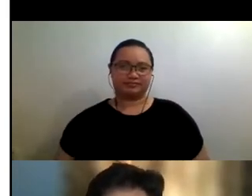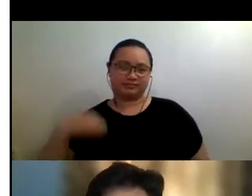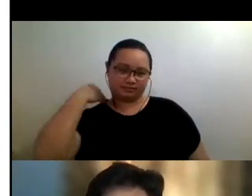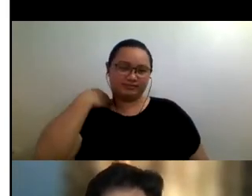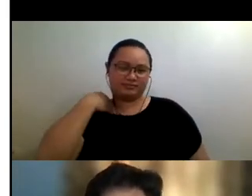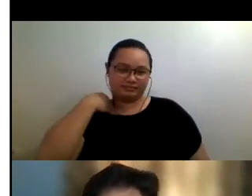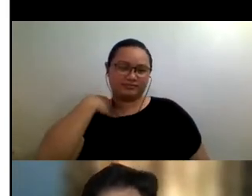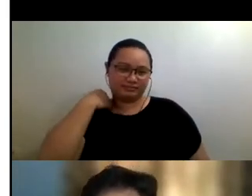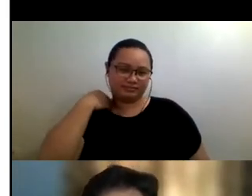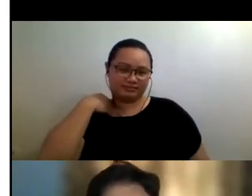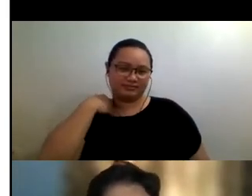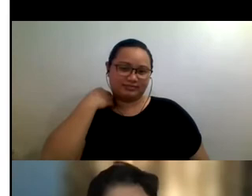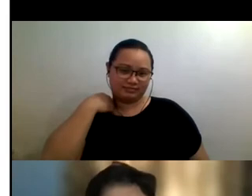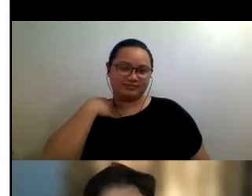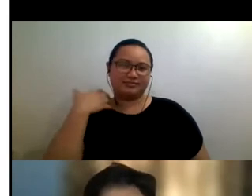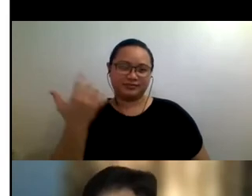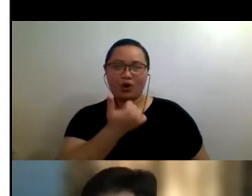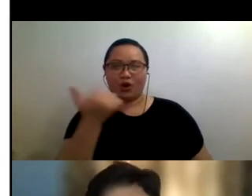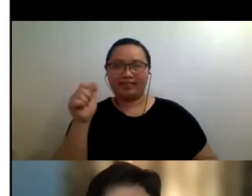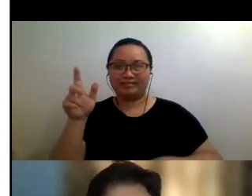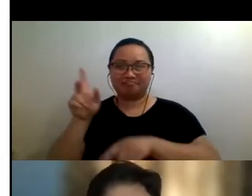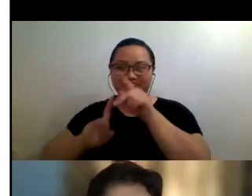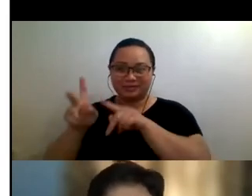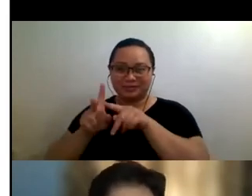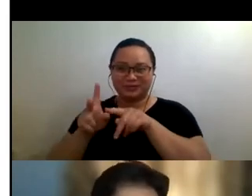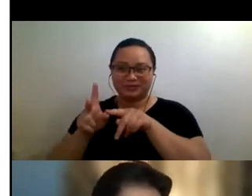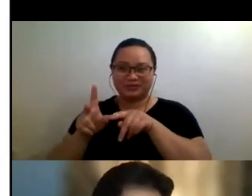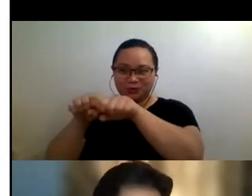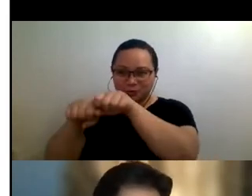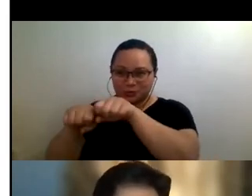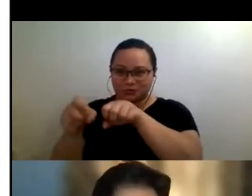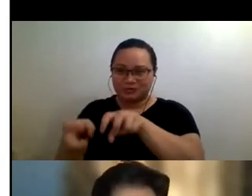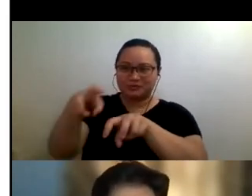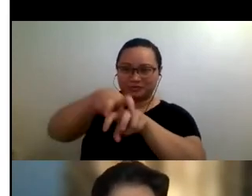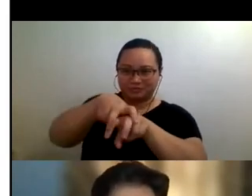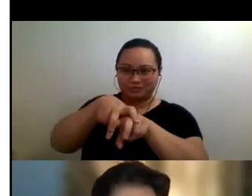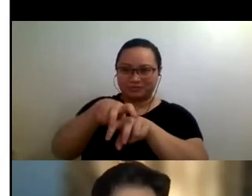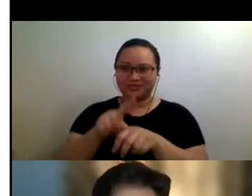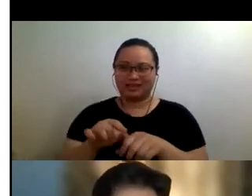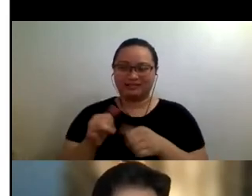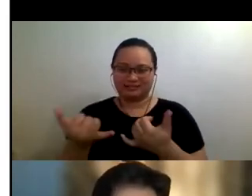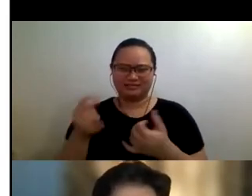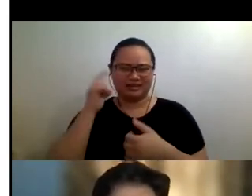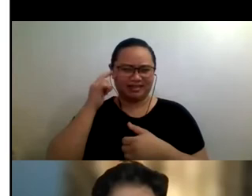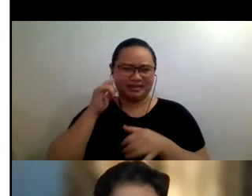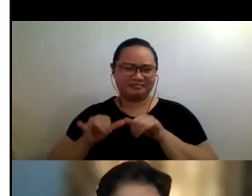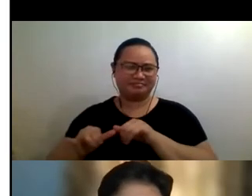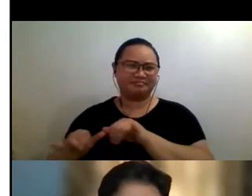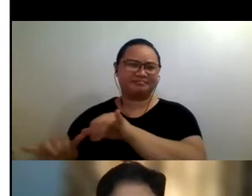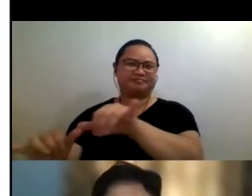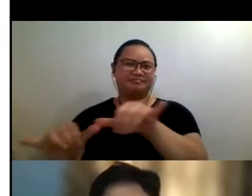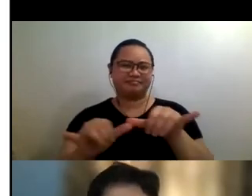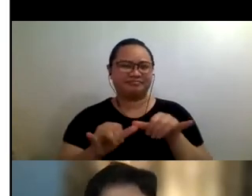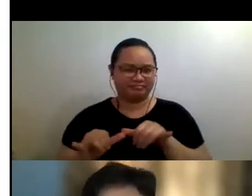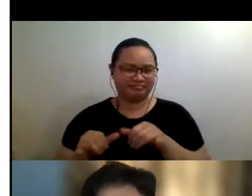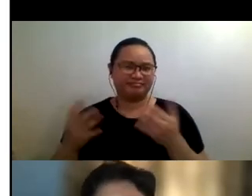Putting yourself in the other people's shoes. Perfect. Actually, yan din yung nakalagay. So I think we're all on the same page. No, we're all aligned. So I guess thank you